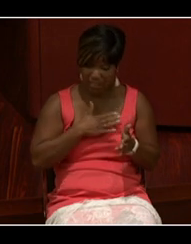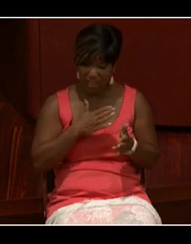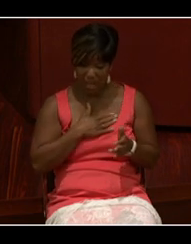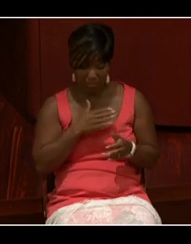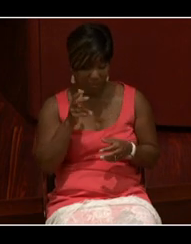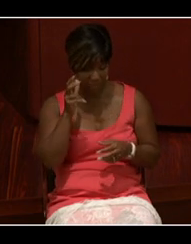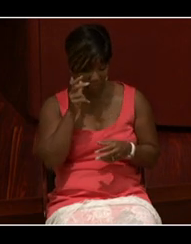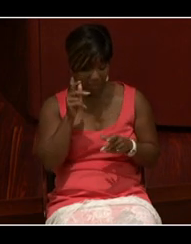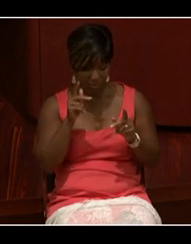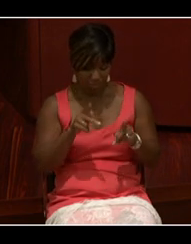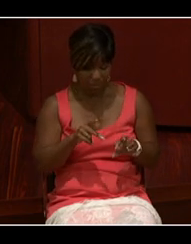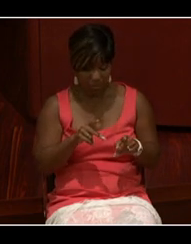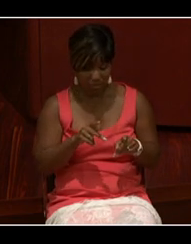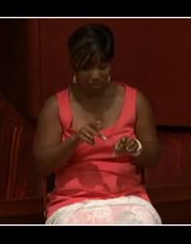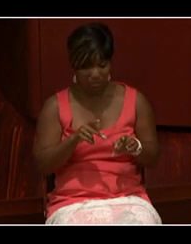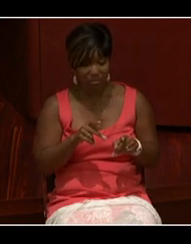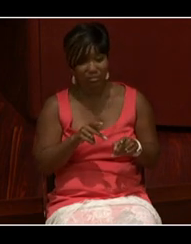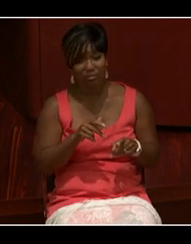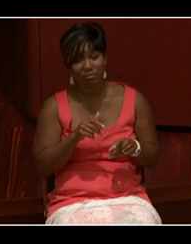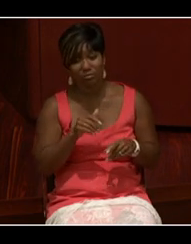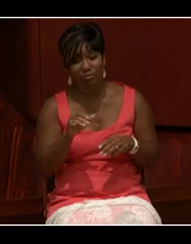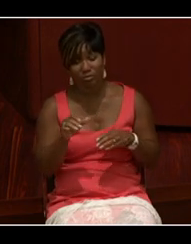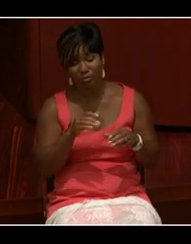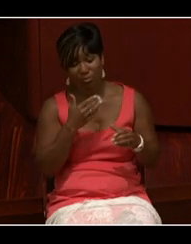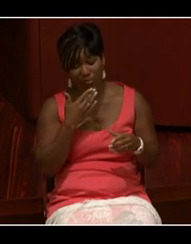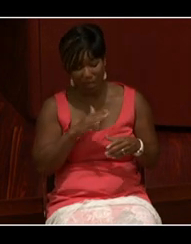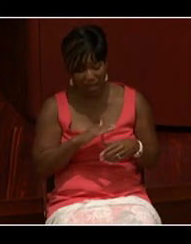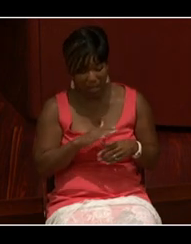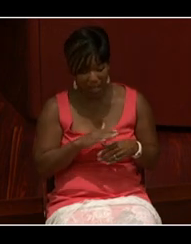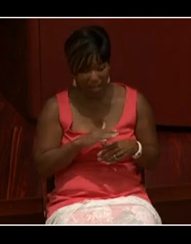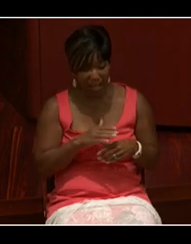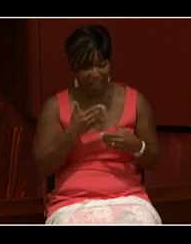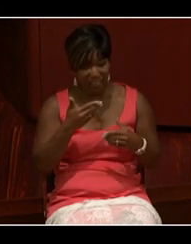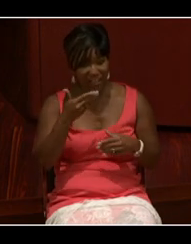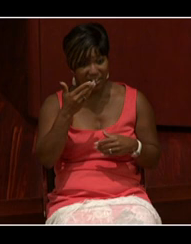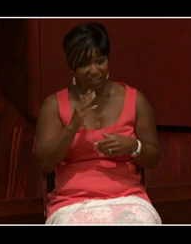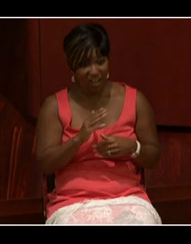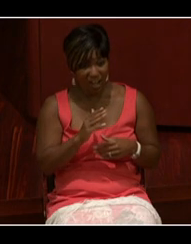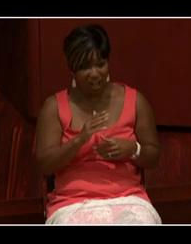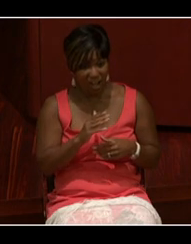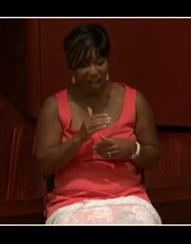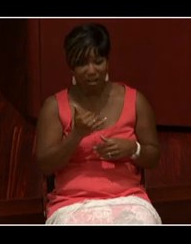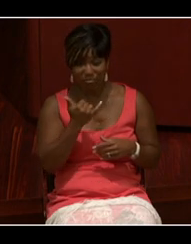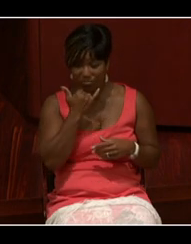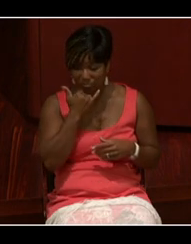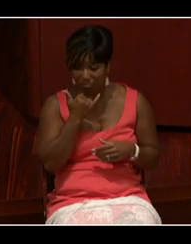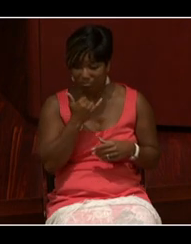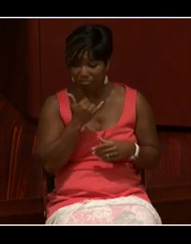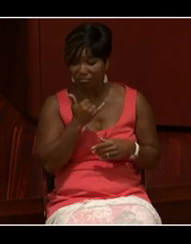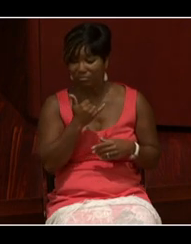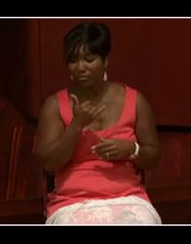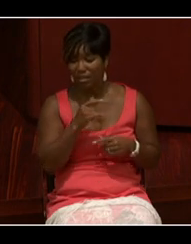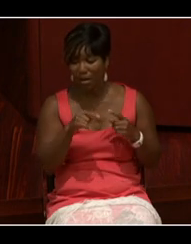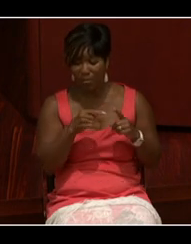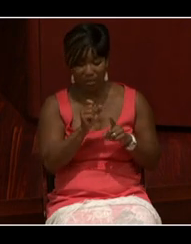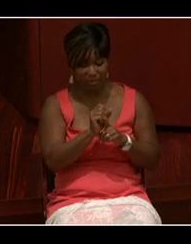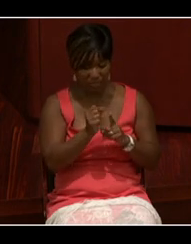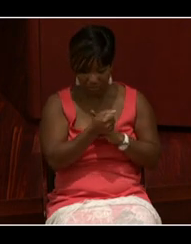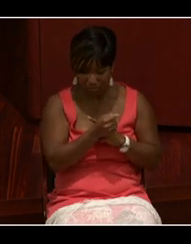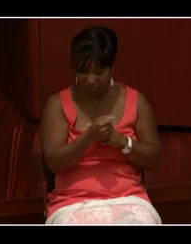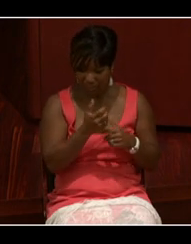that the person wasn't doing poorly, quote, "But thank God I was greatly mistaken about that, about your condition in